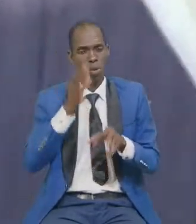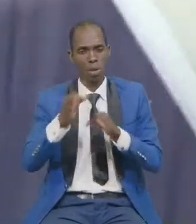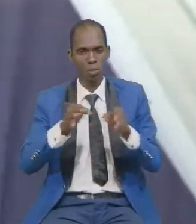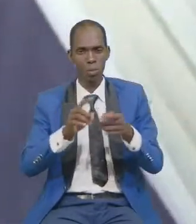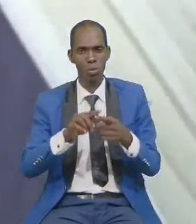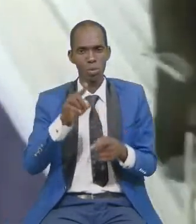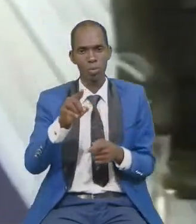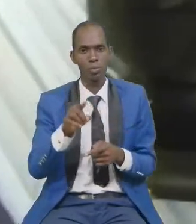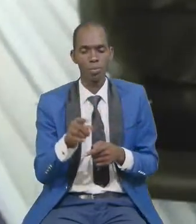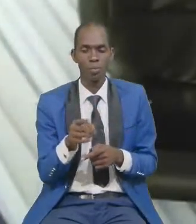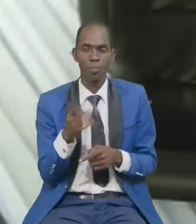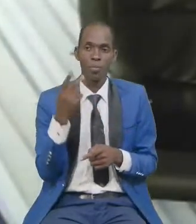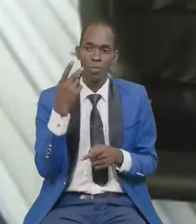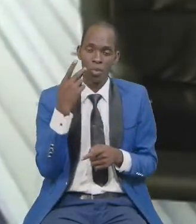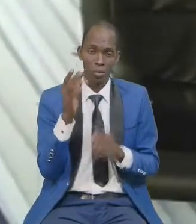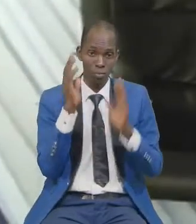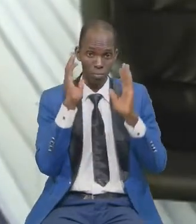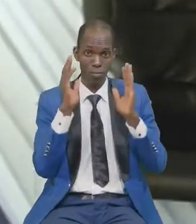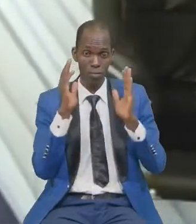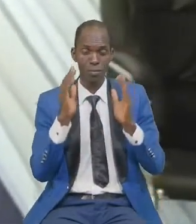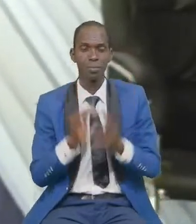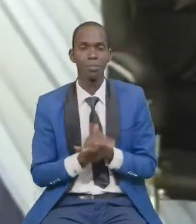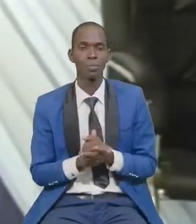See Jesus Christ. Look up here.